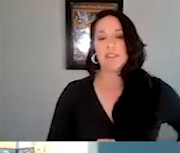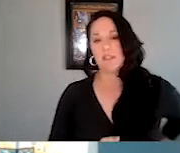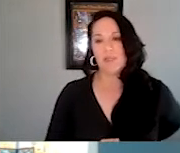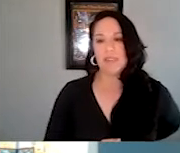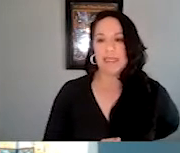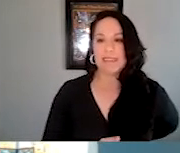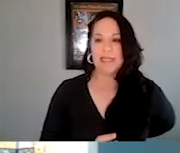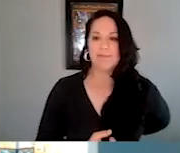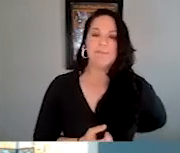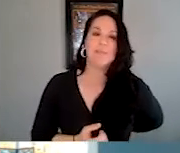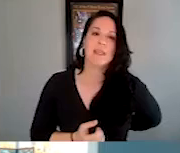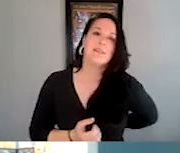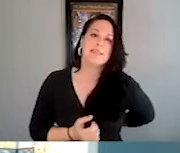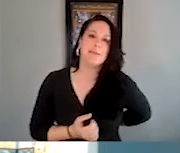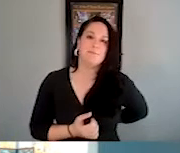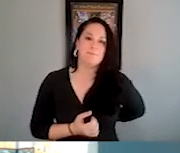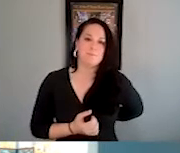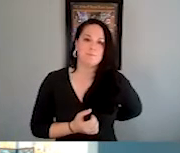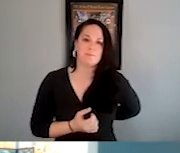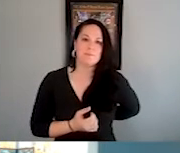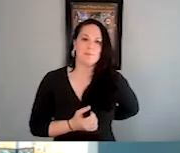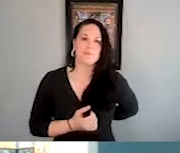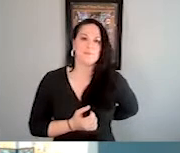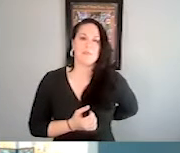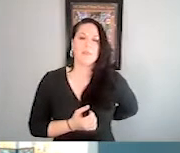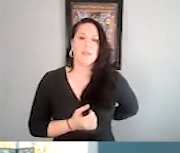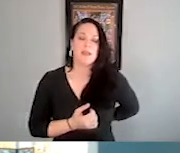you the assistance you need to get it done. Next slide.